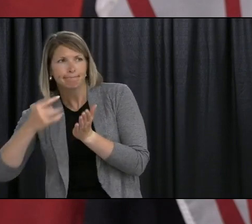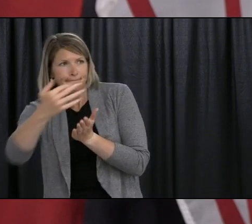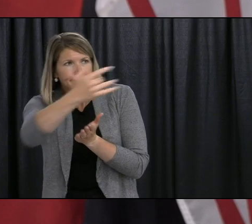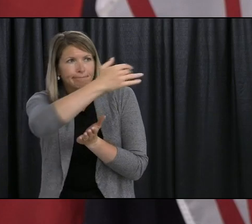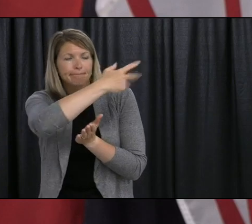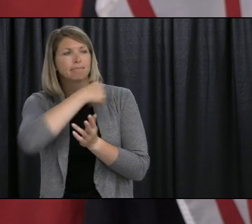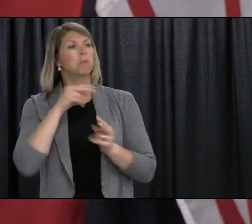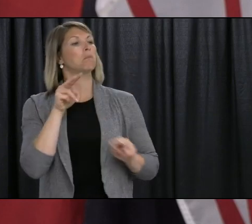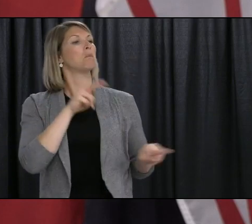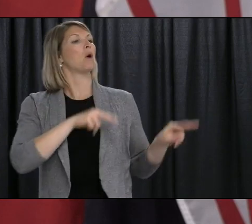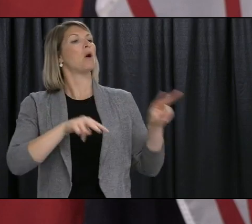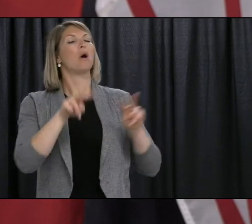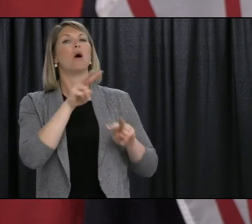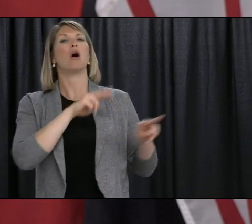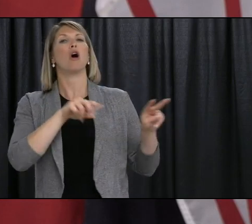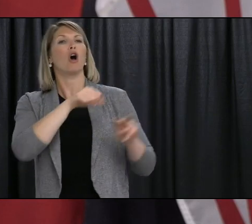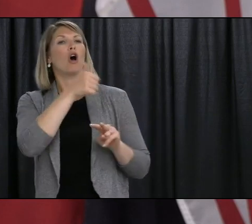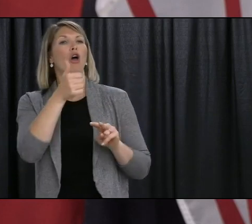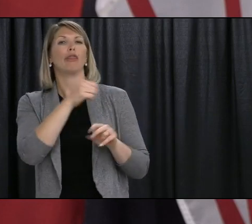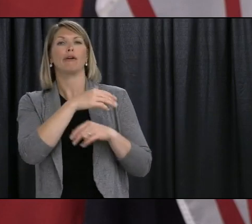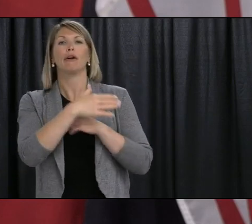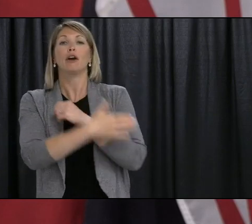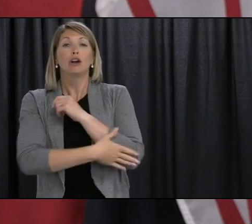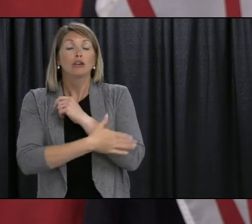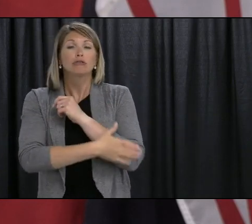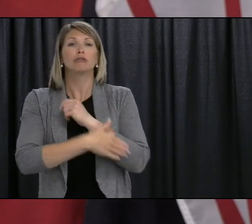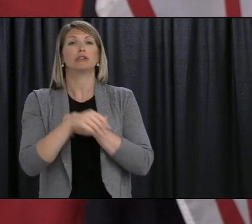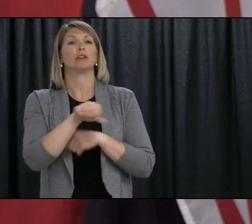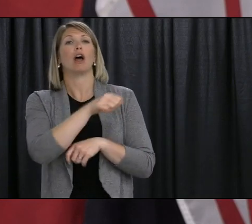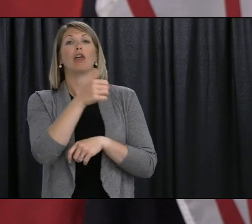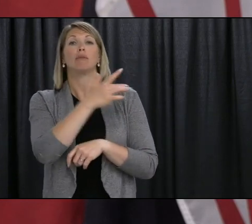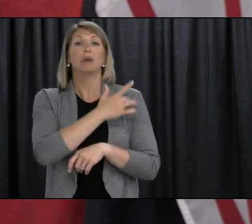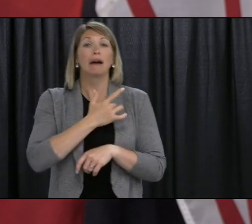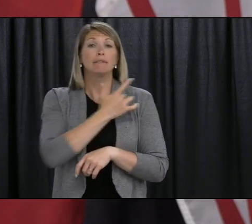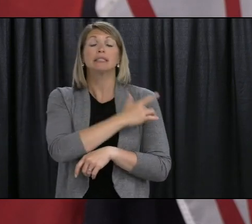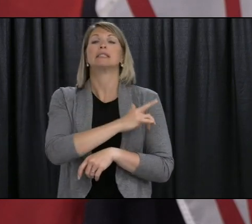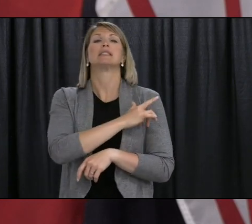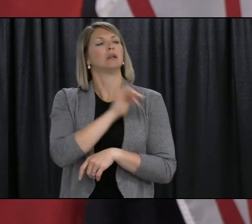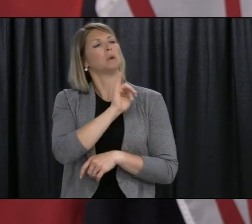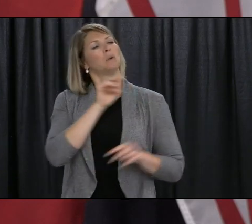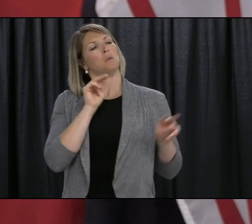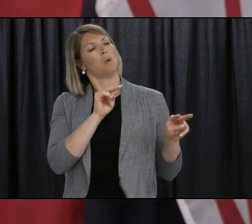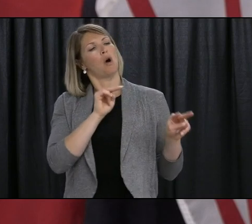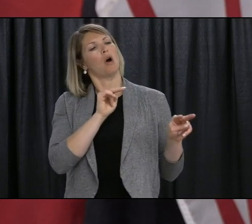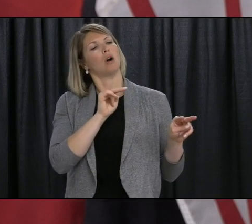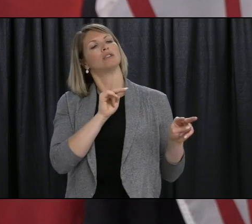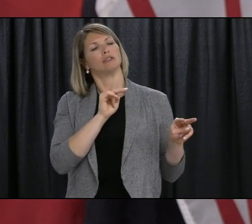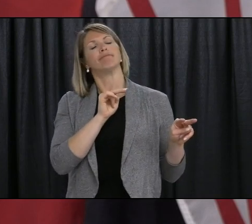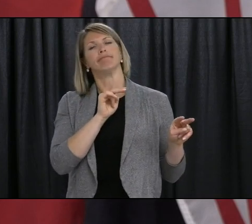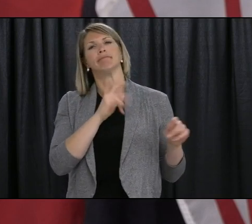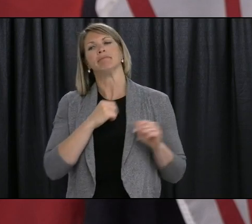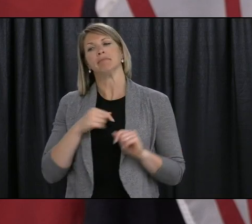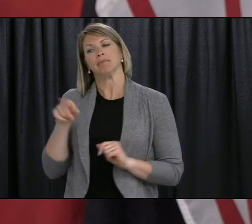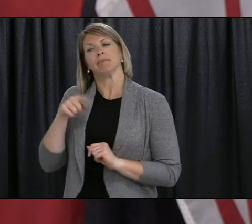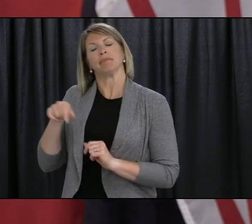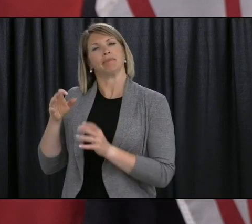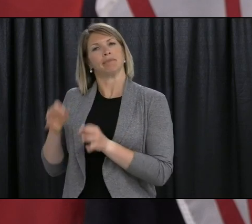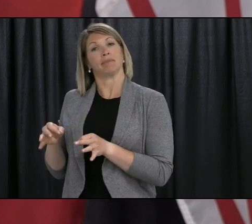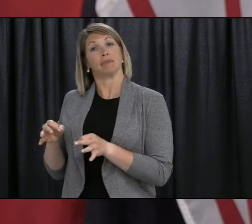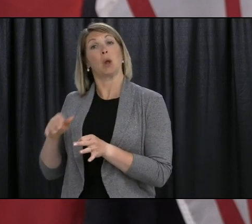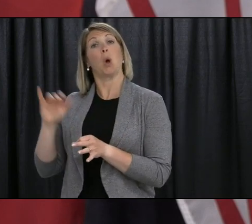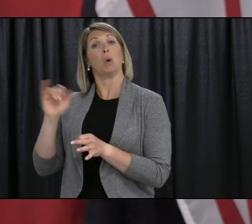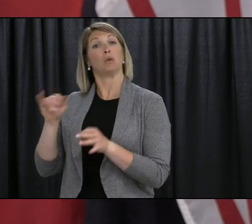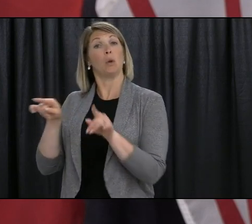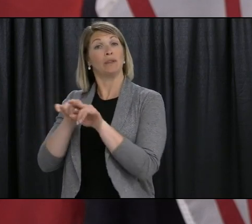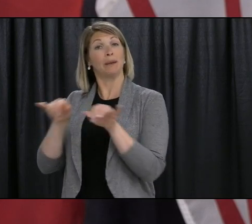and just look around, do the jurisdictional scans. Right now, it's these are the things that would need to be considered. So there will be feedback, as